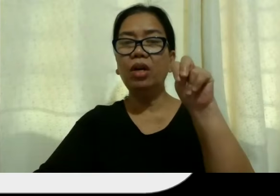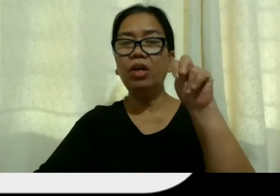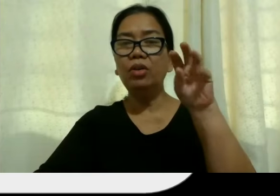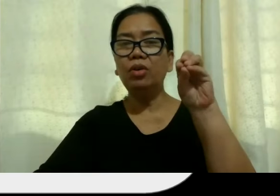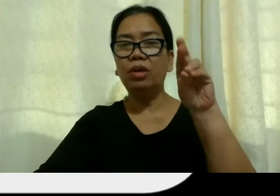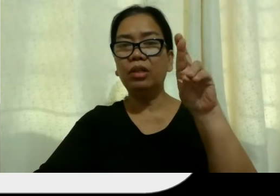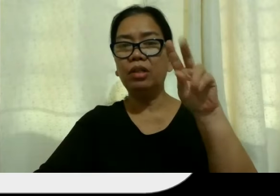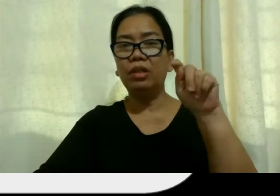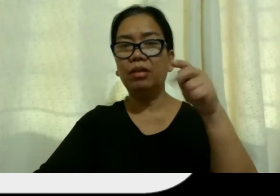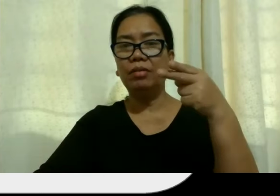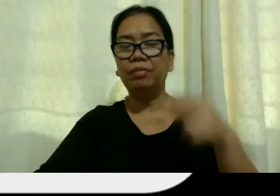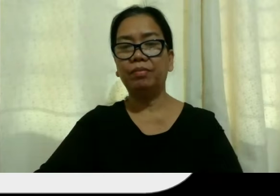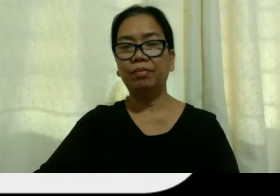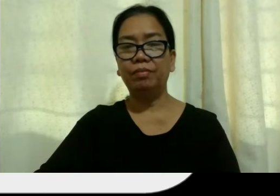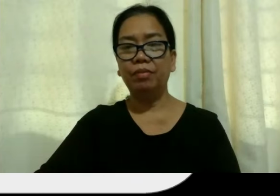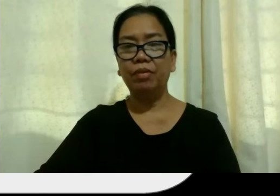or north?